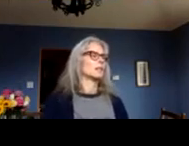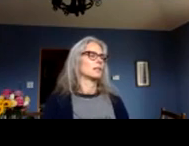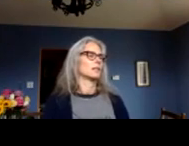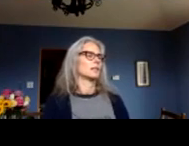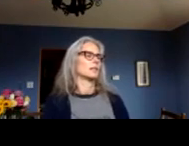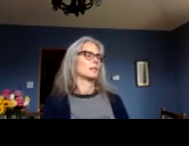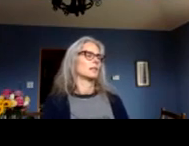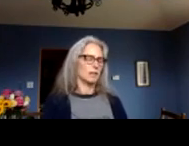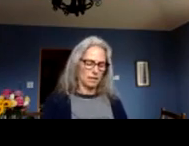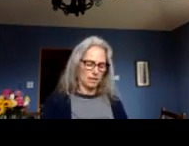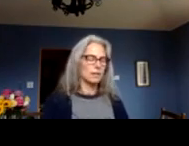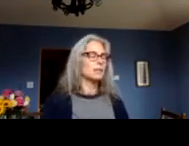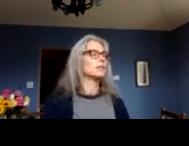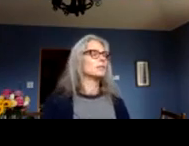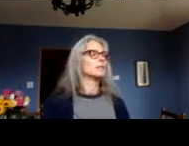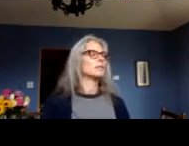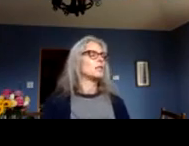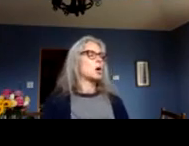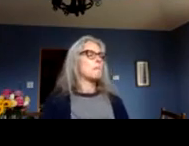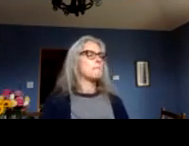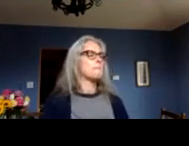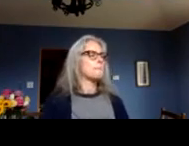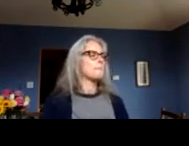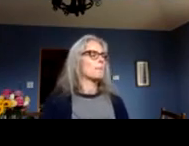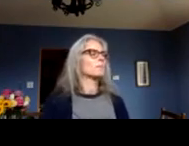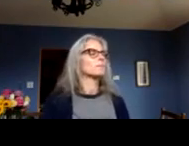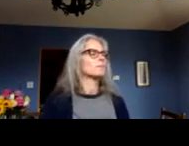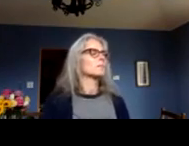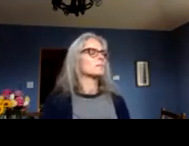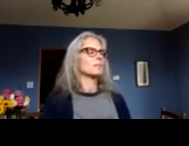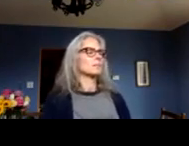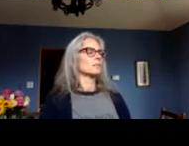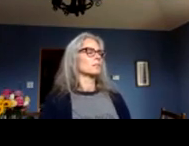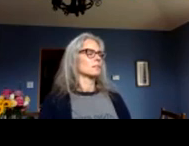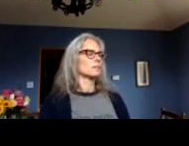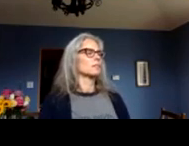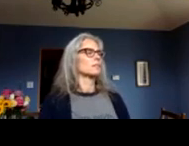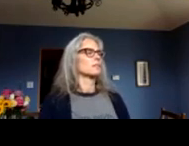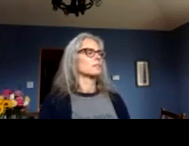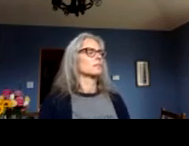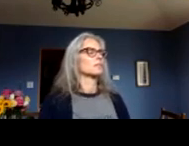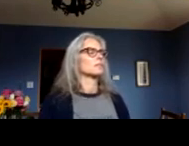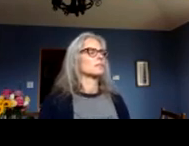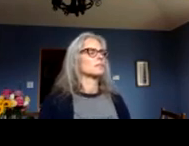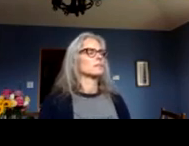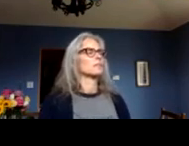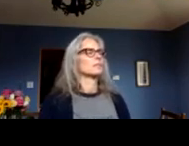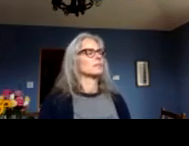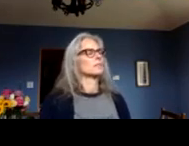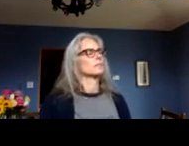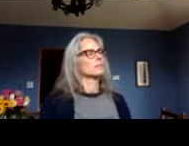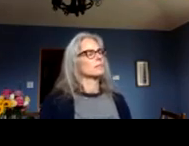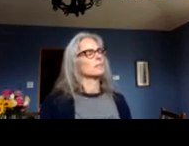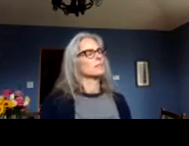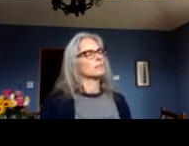said though, due dates also feed a lot of spaces in classroom. So I'm going to go back for a second, actually, to this.